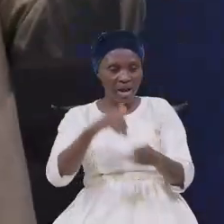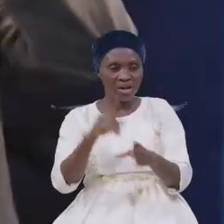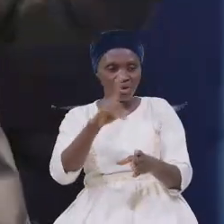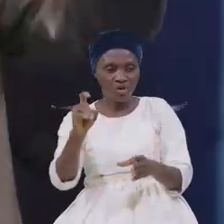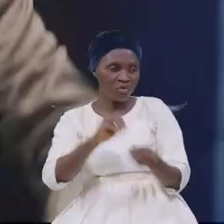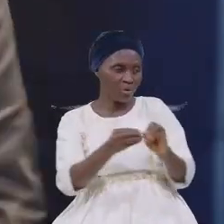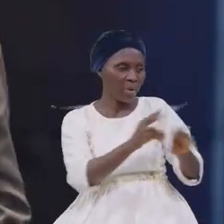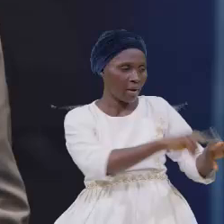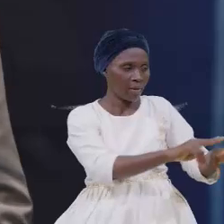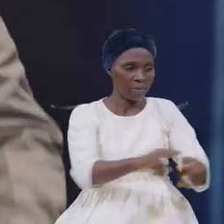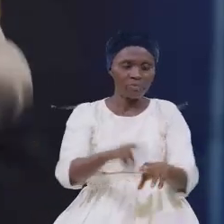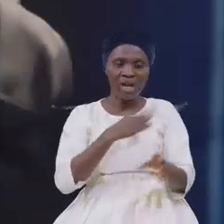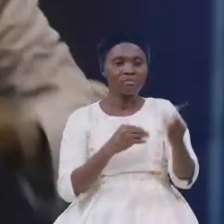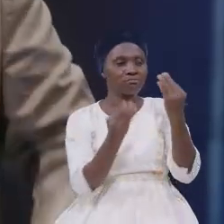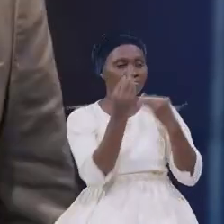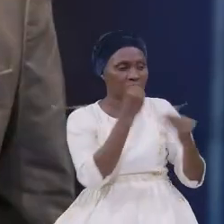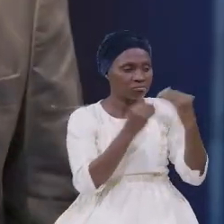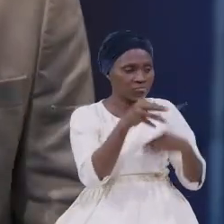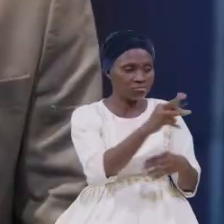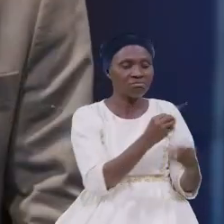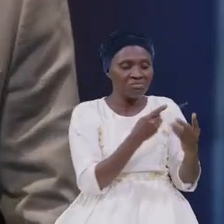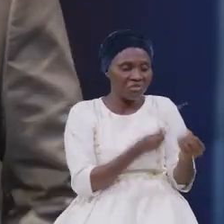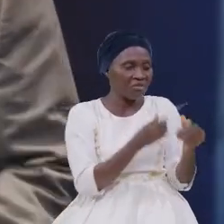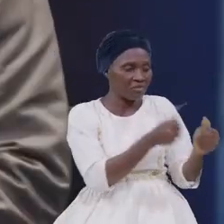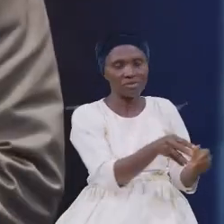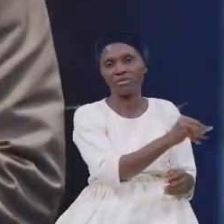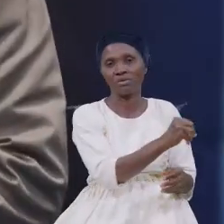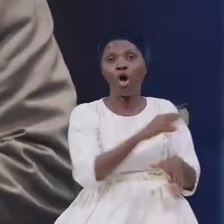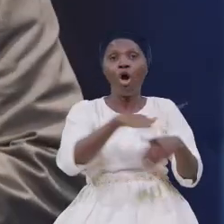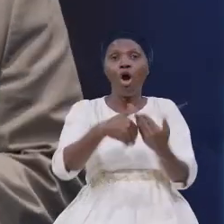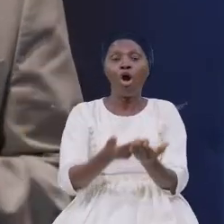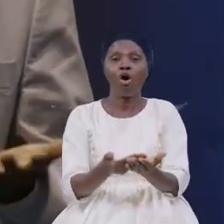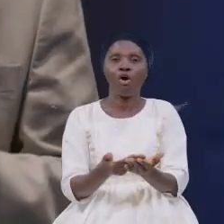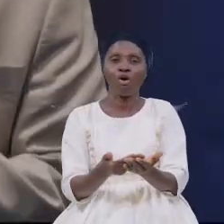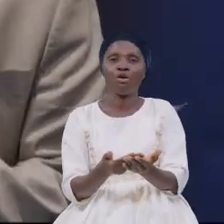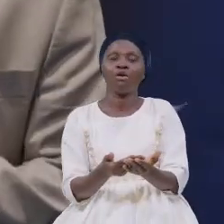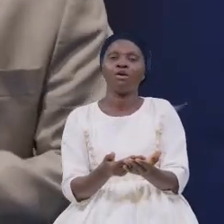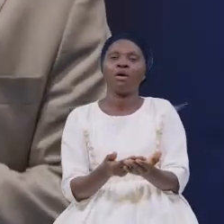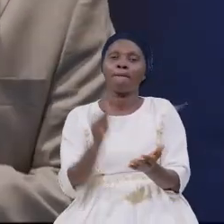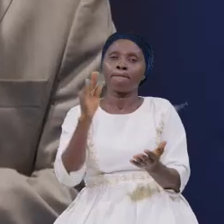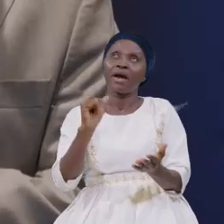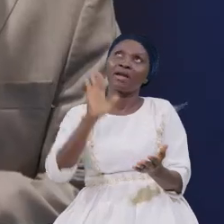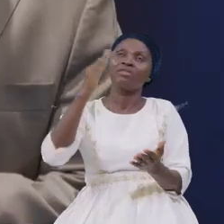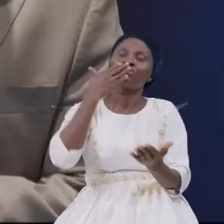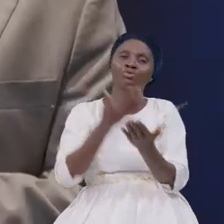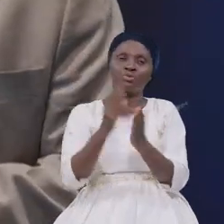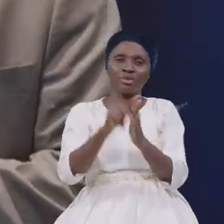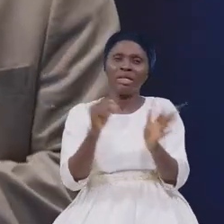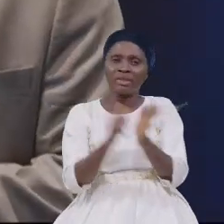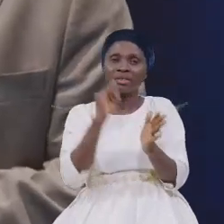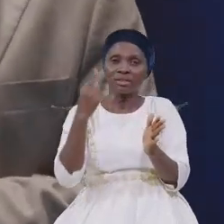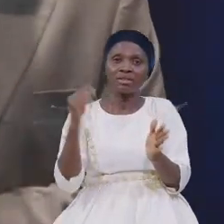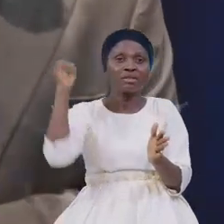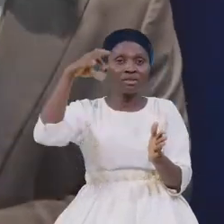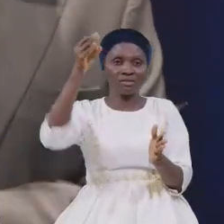his goodness. That's the grace of God. The goodness of forgiveness comes to you. And the goodness